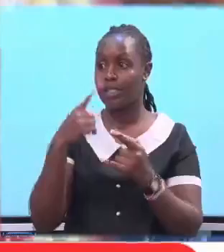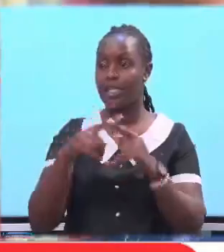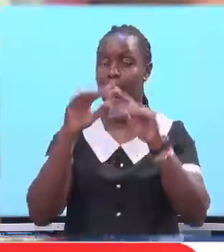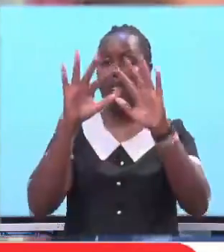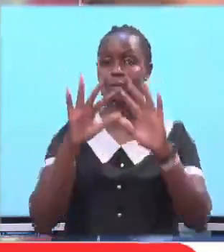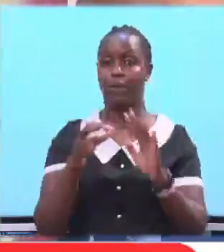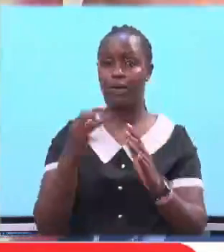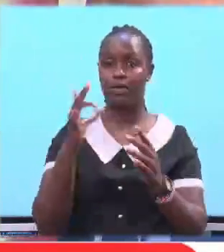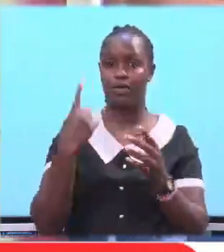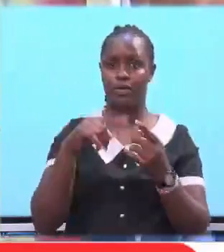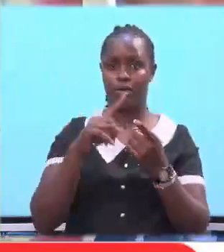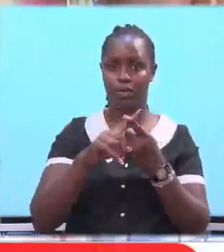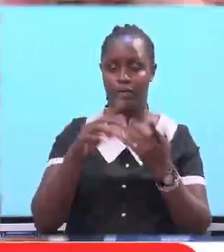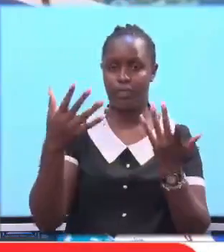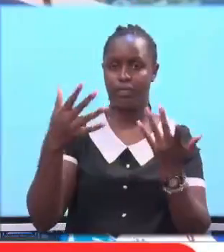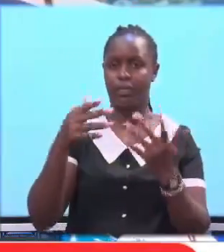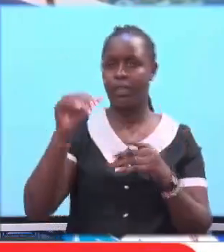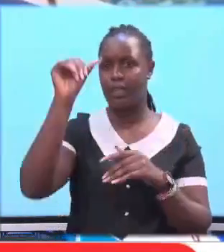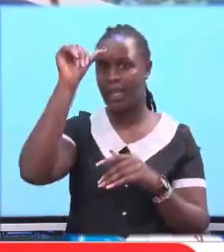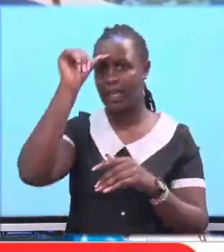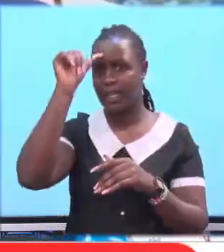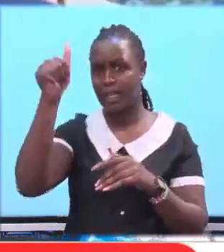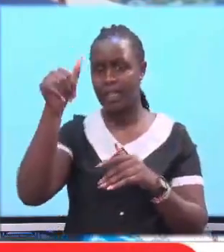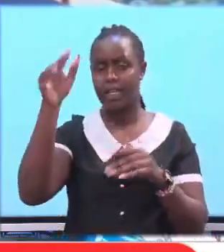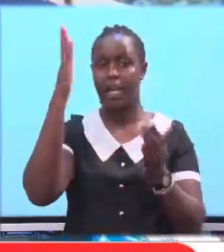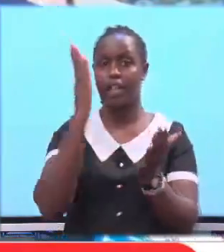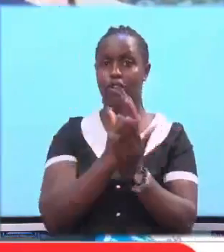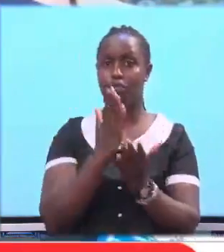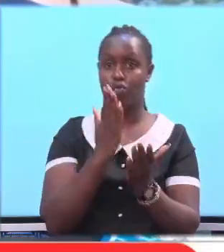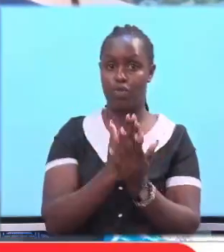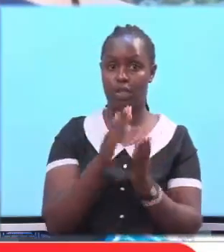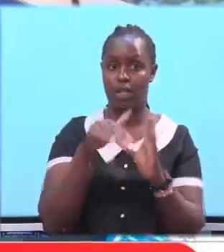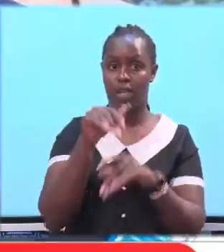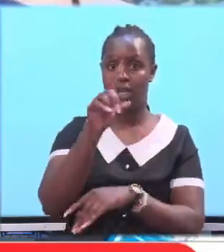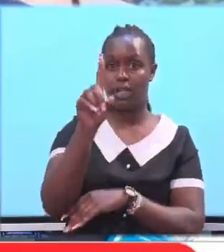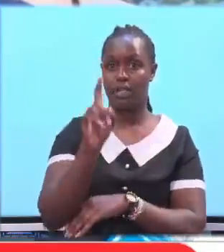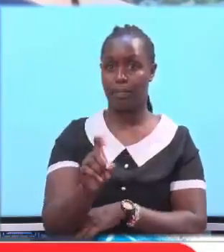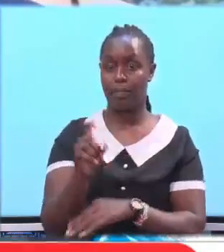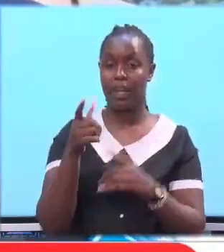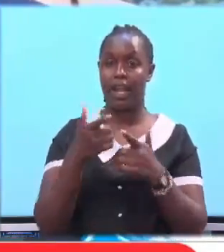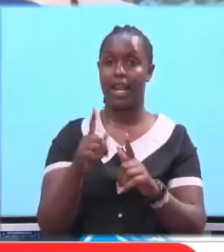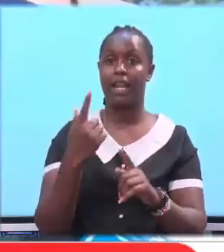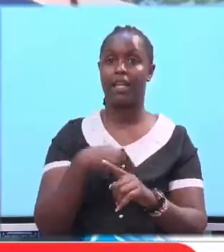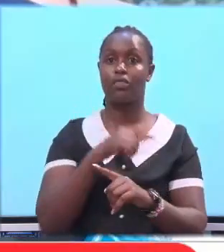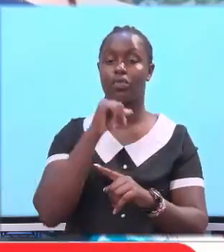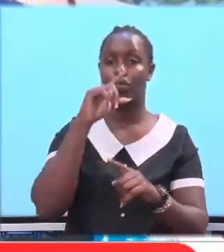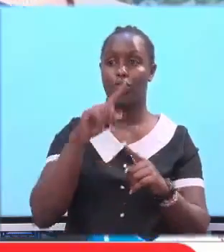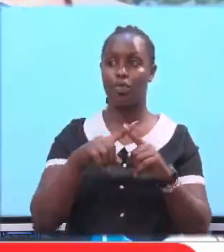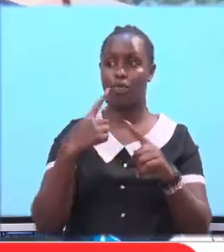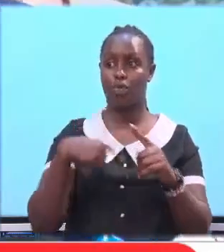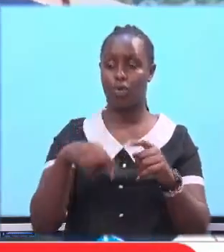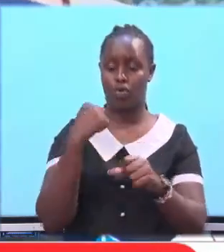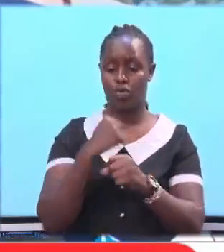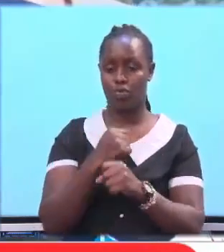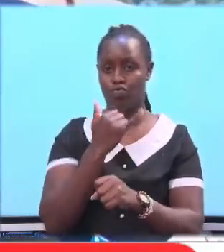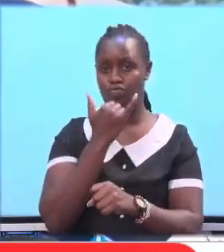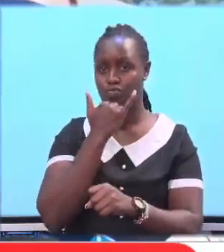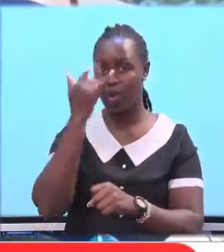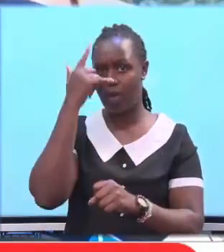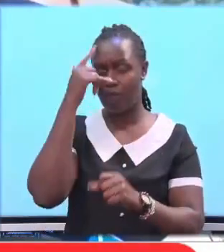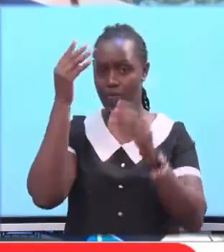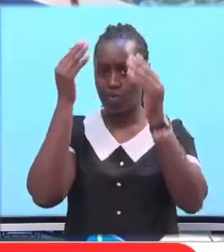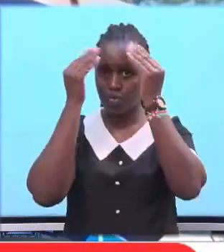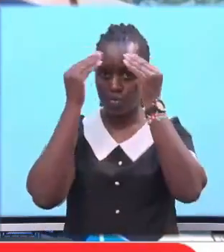of integrity in national exams. Let's not try to do anything that will disadvantage our children. Our children are prepared for the